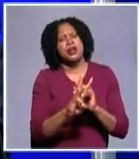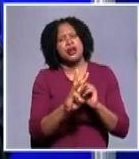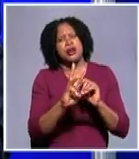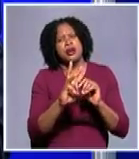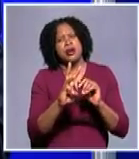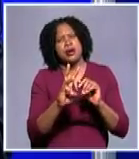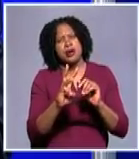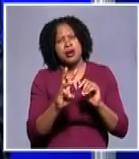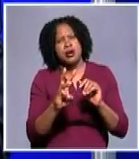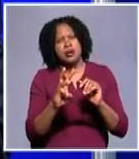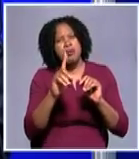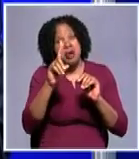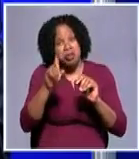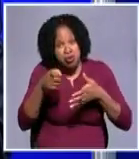1,000